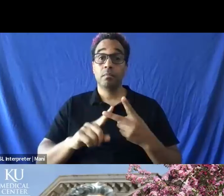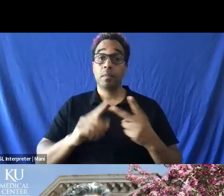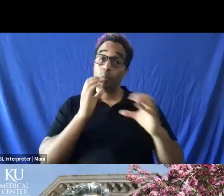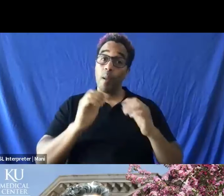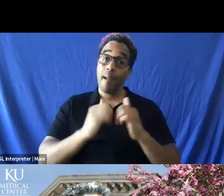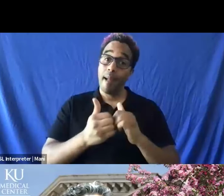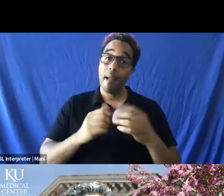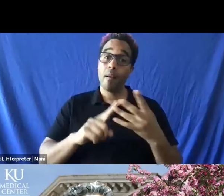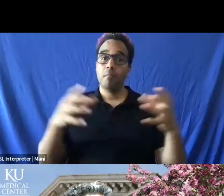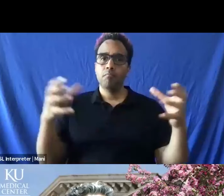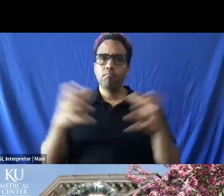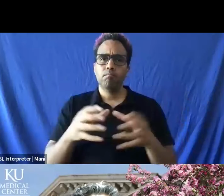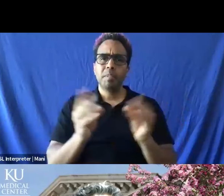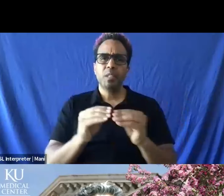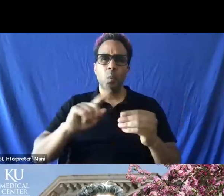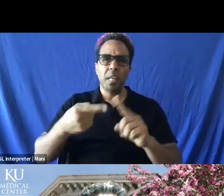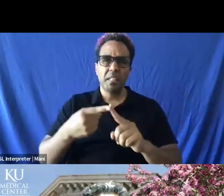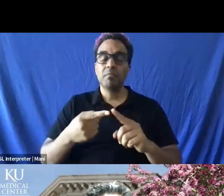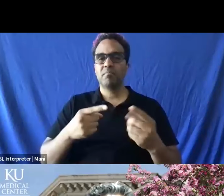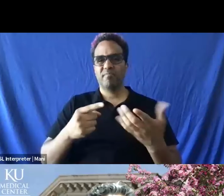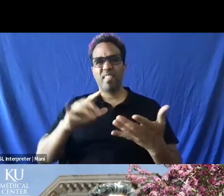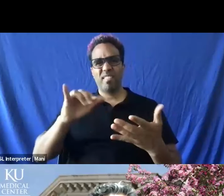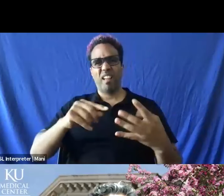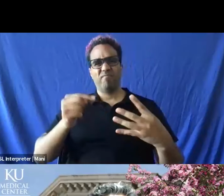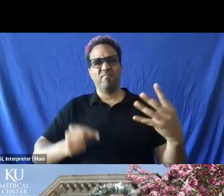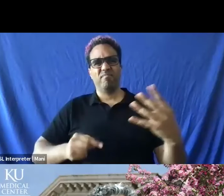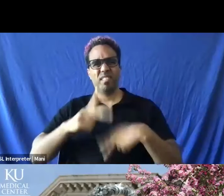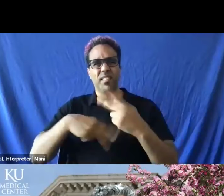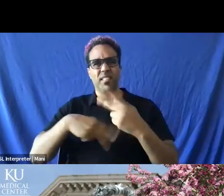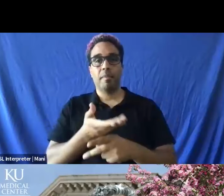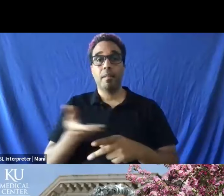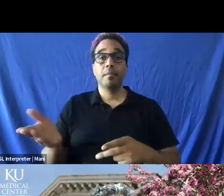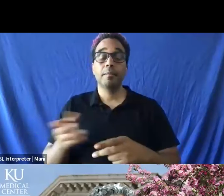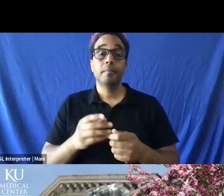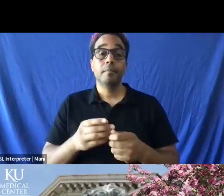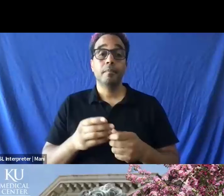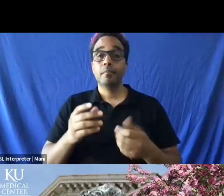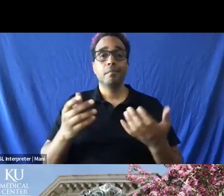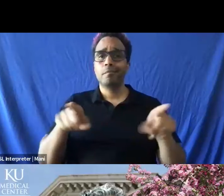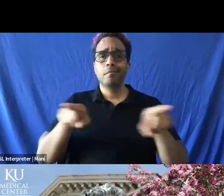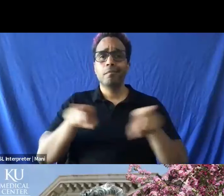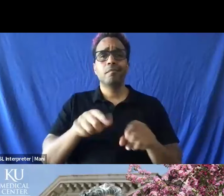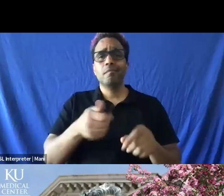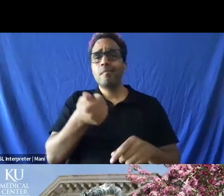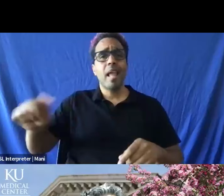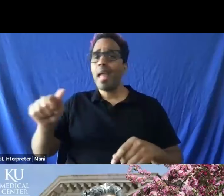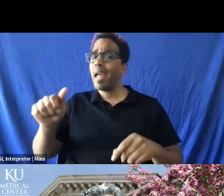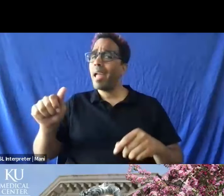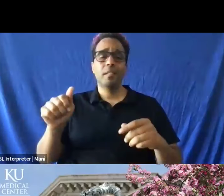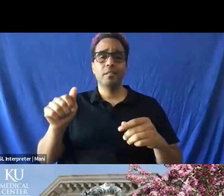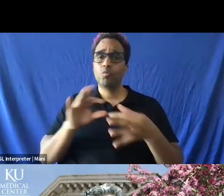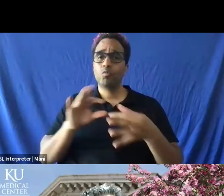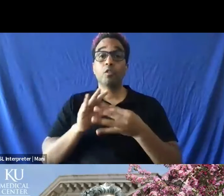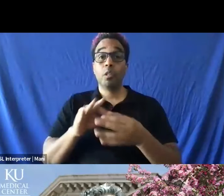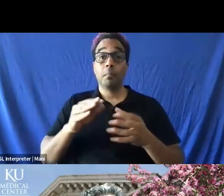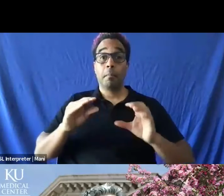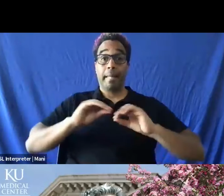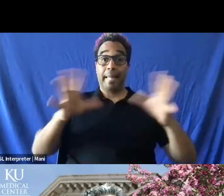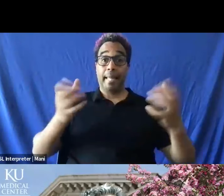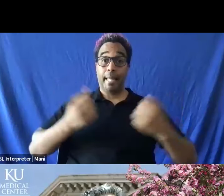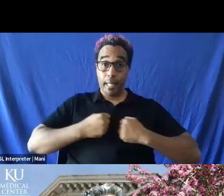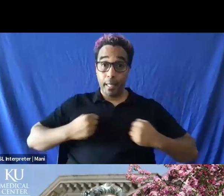should we meet? Those sort of things. So I think it's like any relationship, really, really transparent in who you